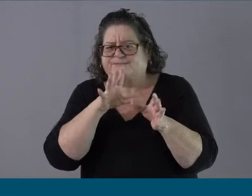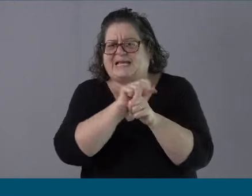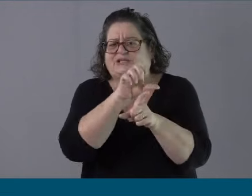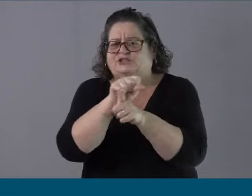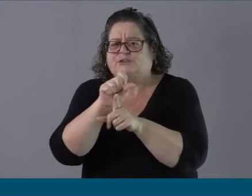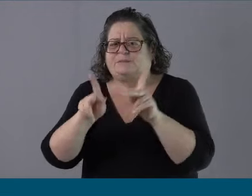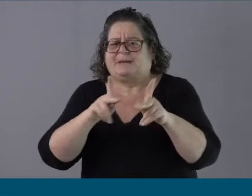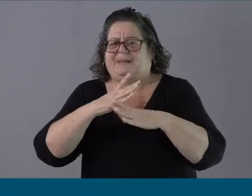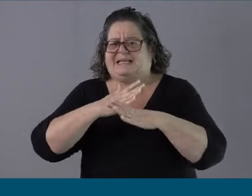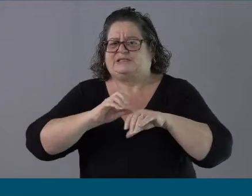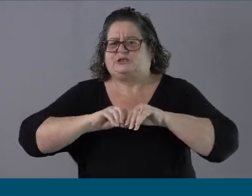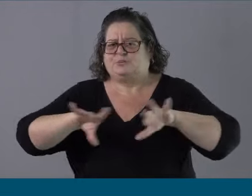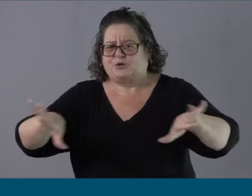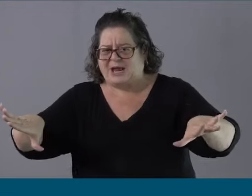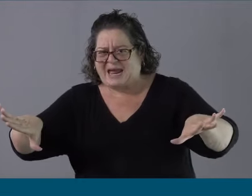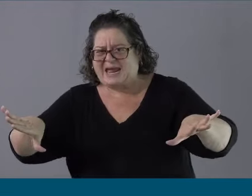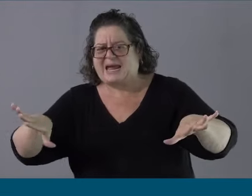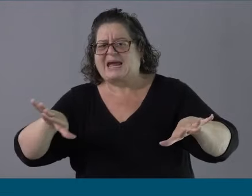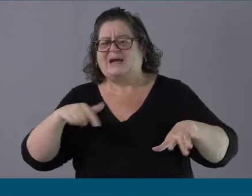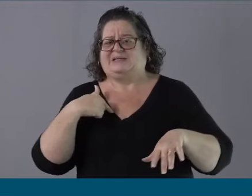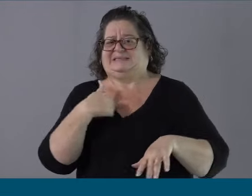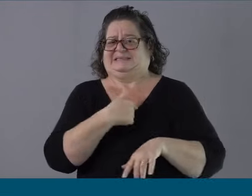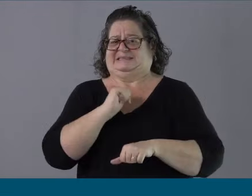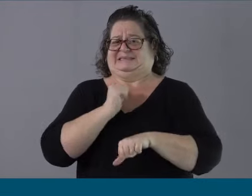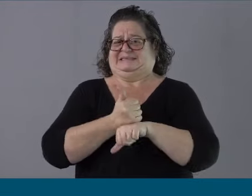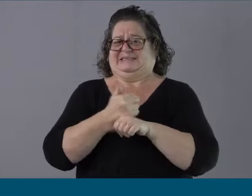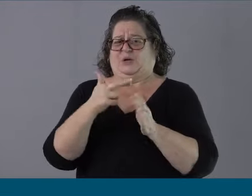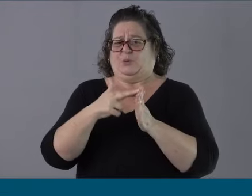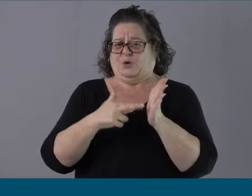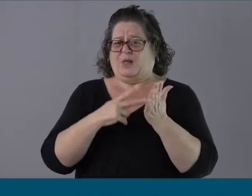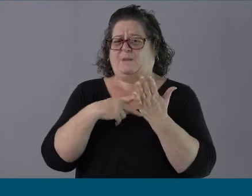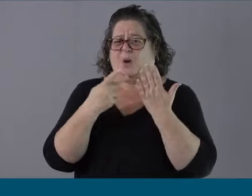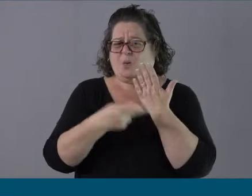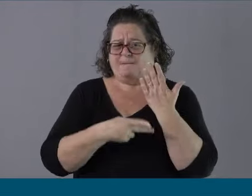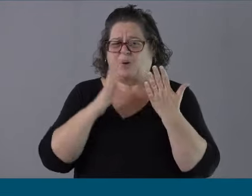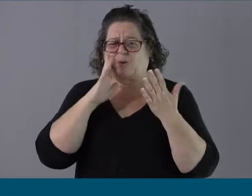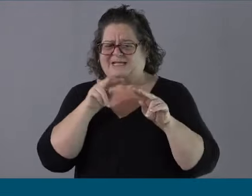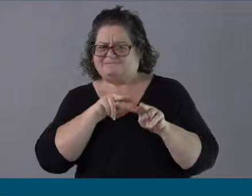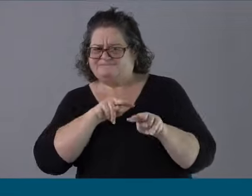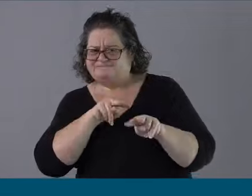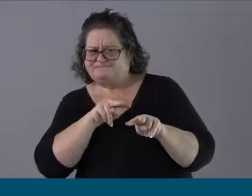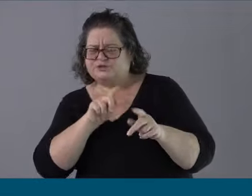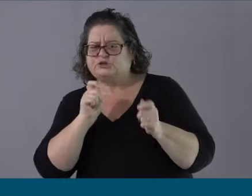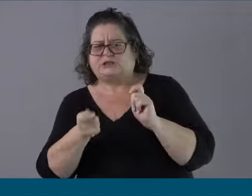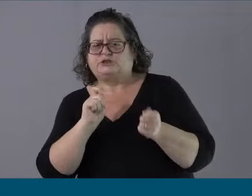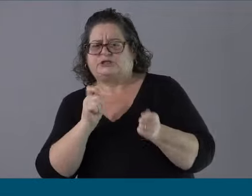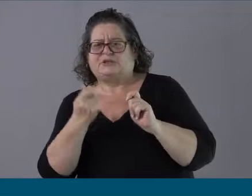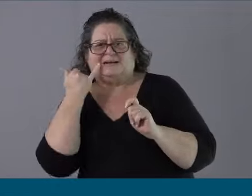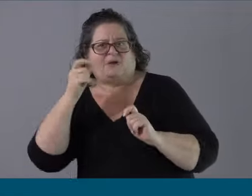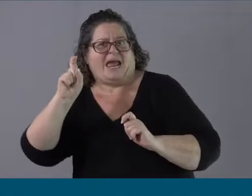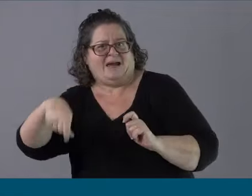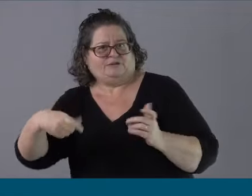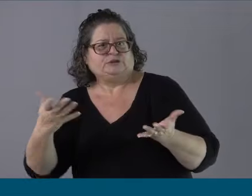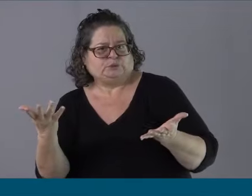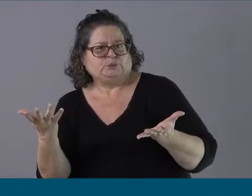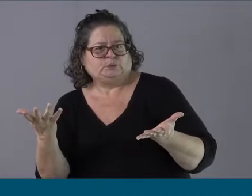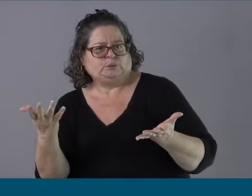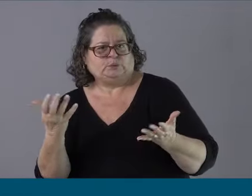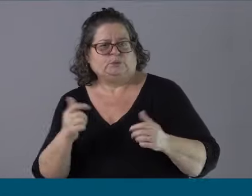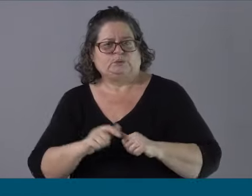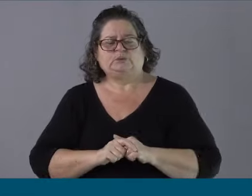as necessary. I was asked a lot this past week on with all the metrics that are out there,